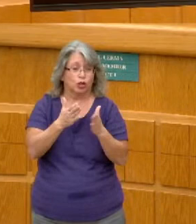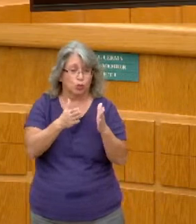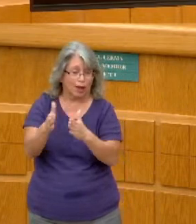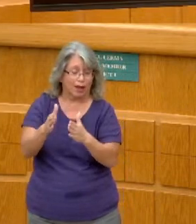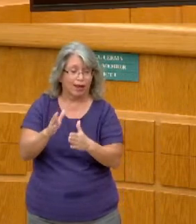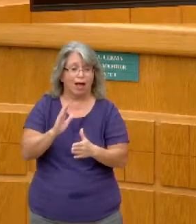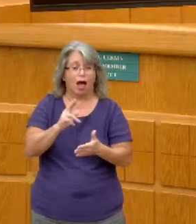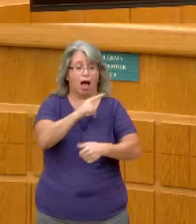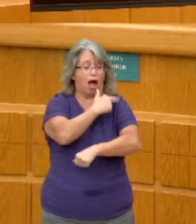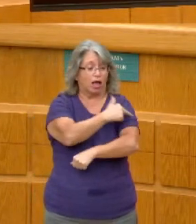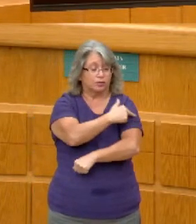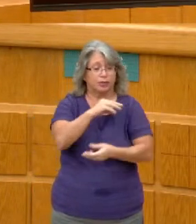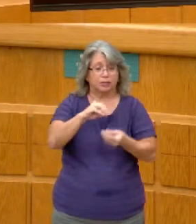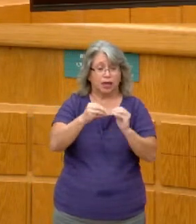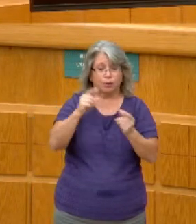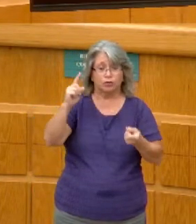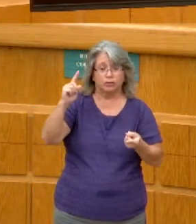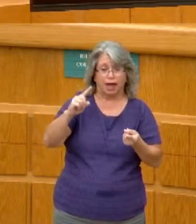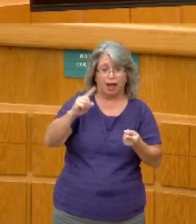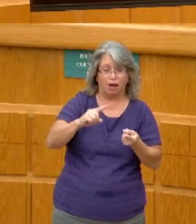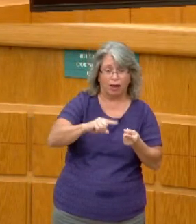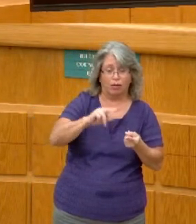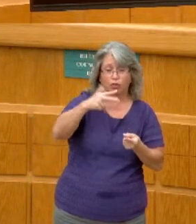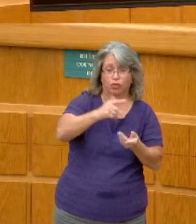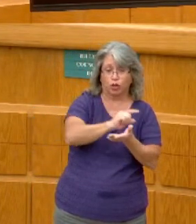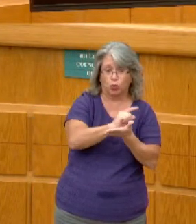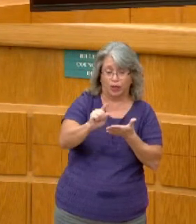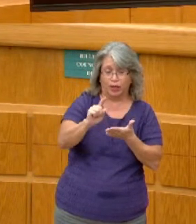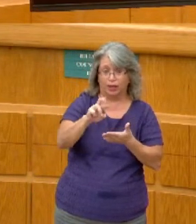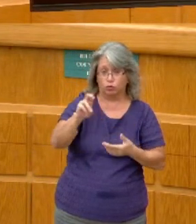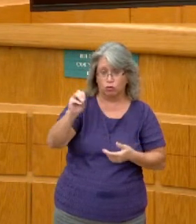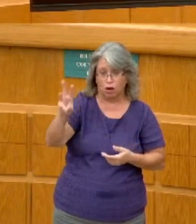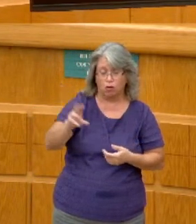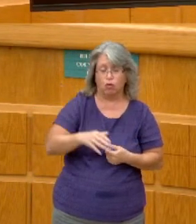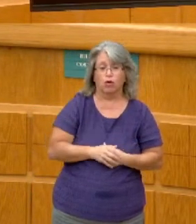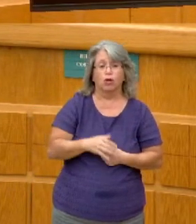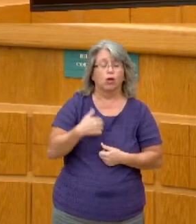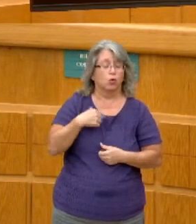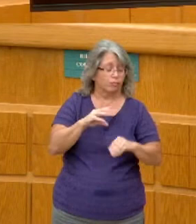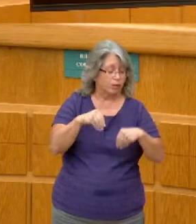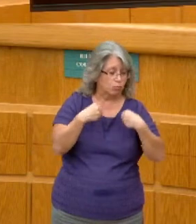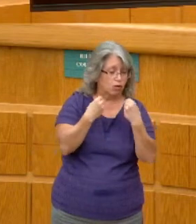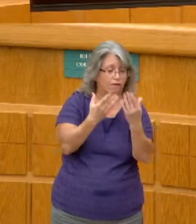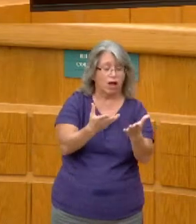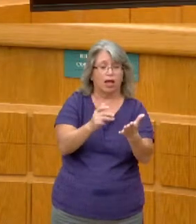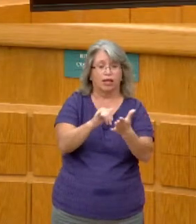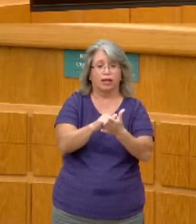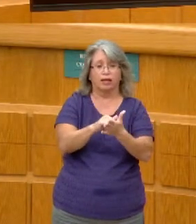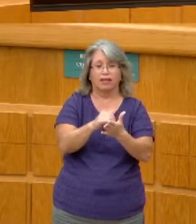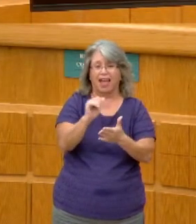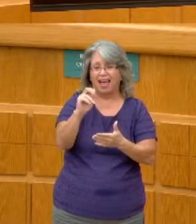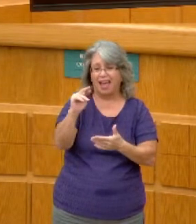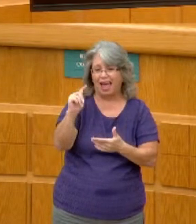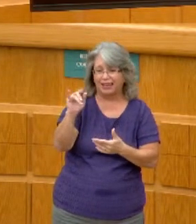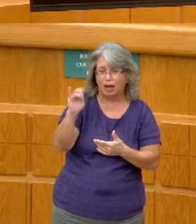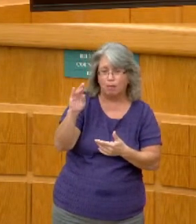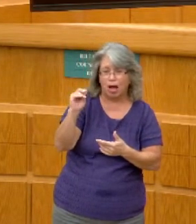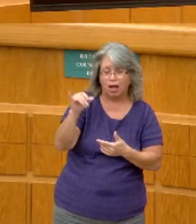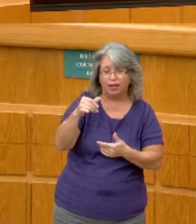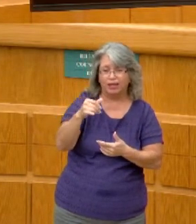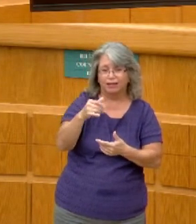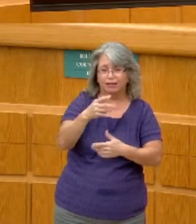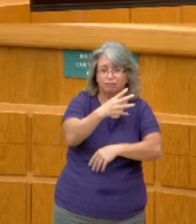row. We have steadily delivered monoclonal antibody treatments to those with early stage COVID experiencing mild to moderate